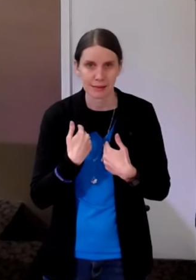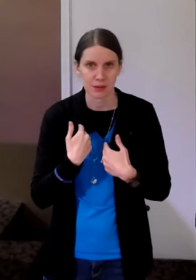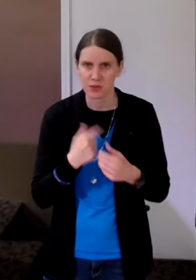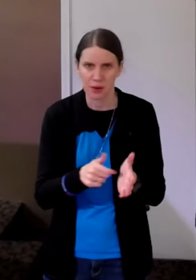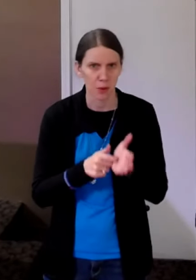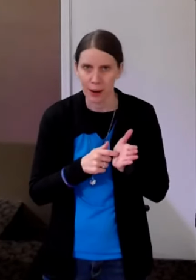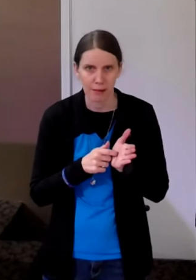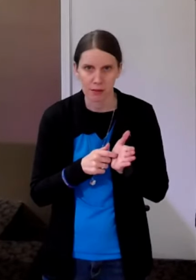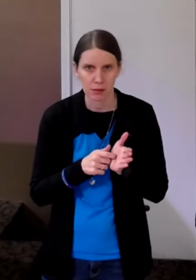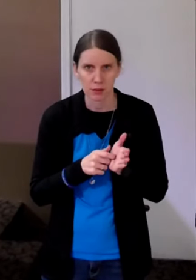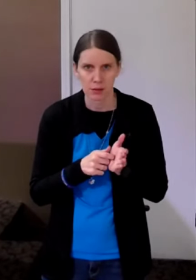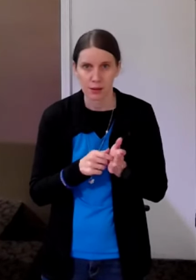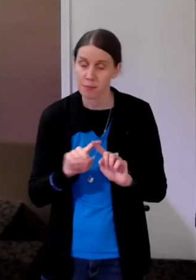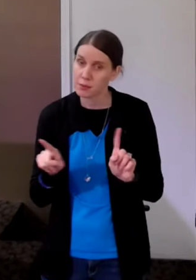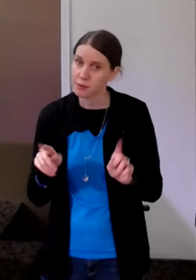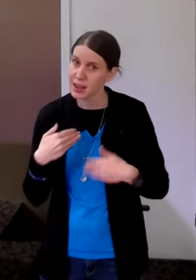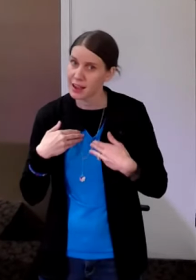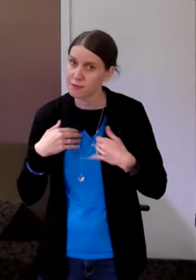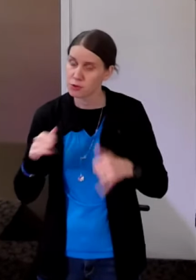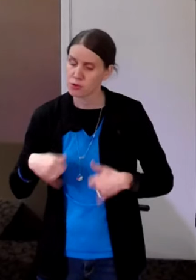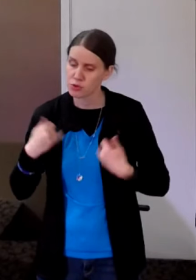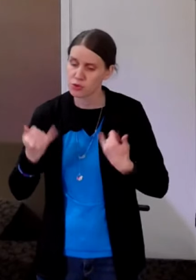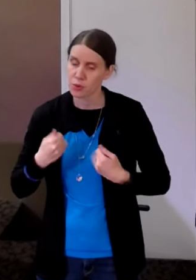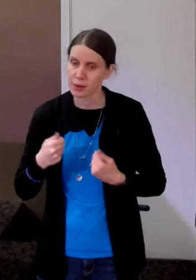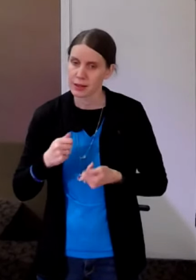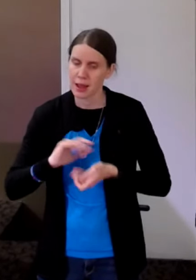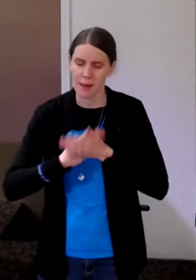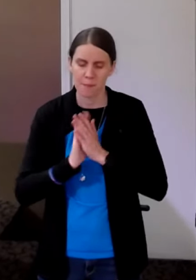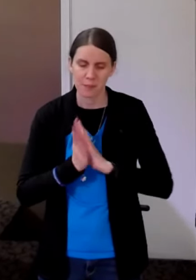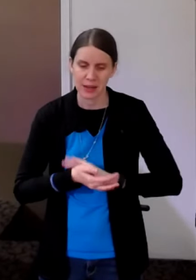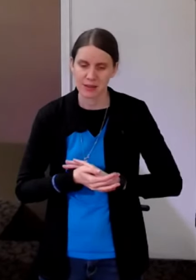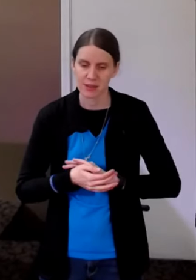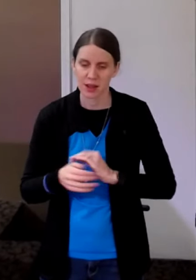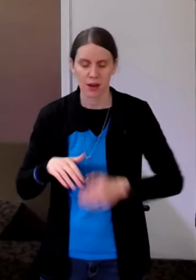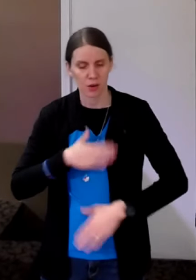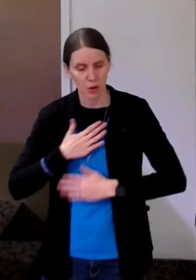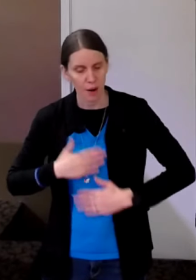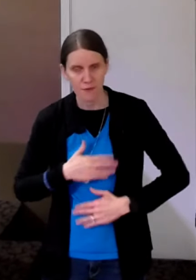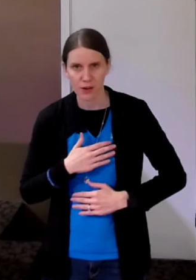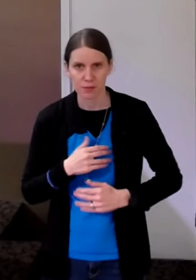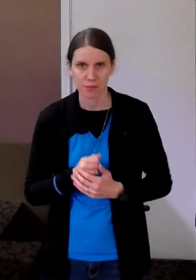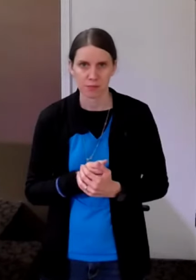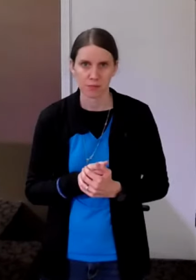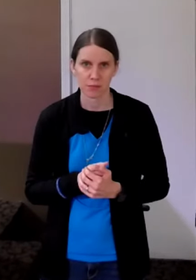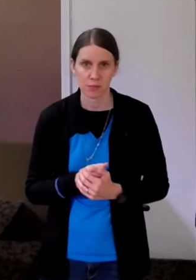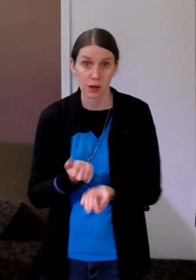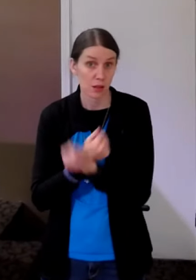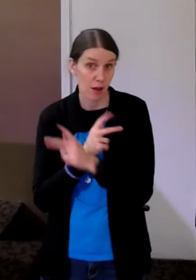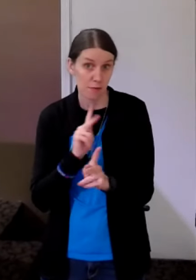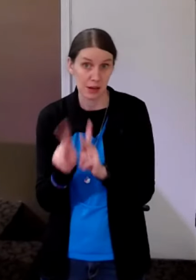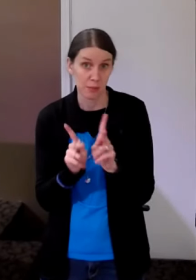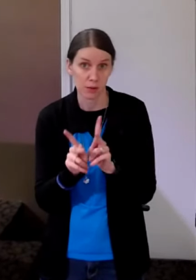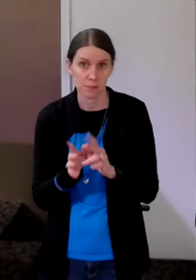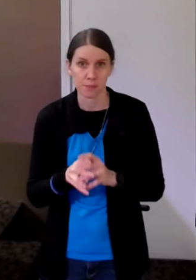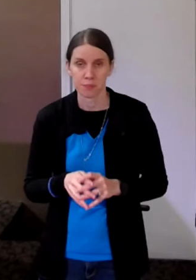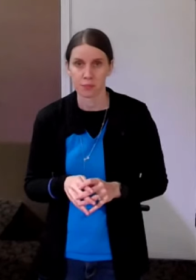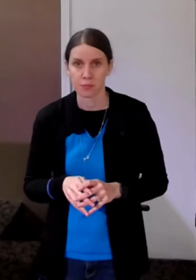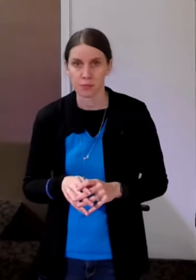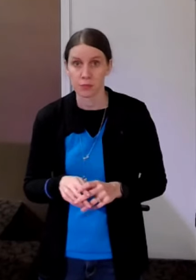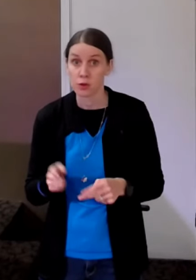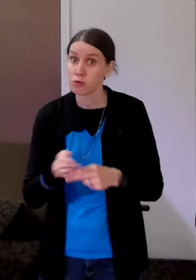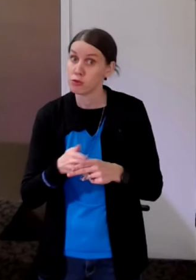And we can live with joy and hope and peace and comfort and love people whether they love us or not. At some point, they're